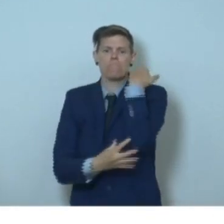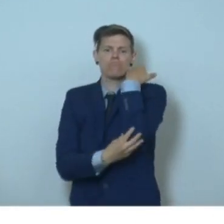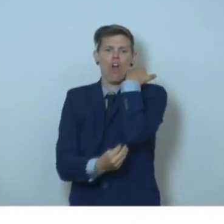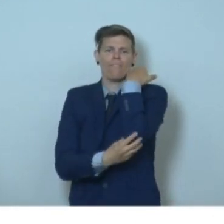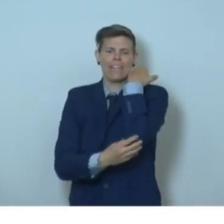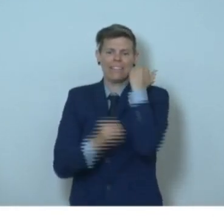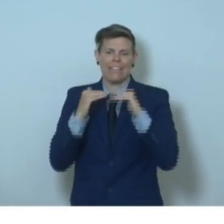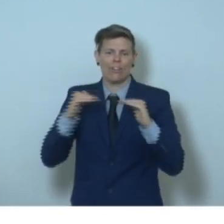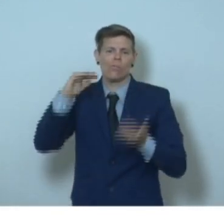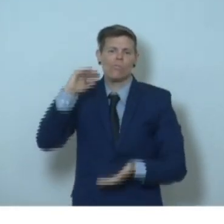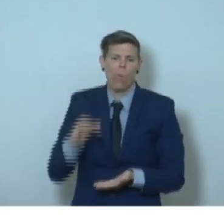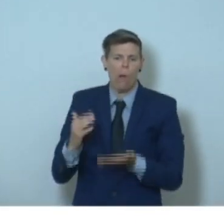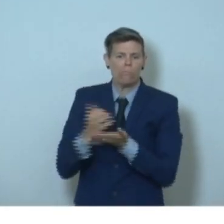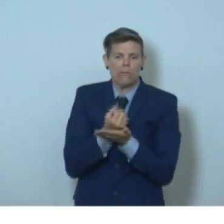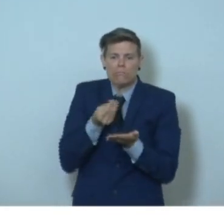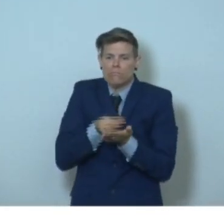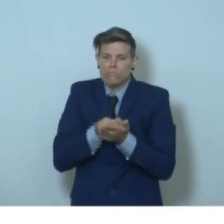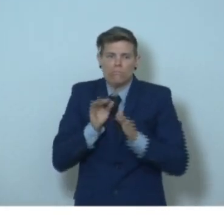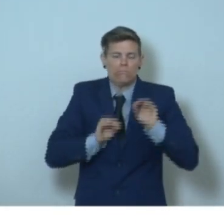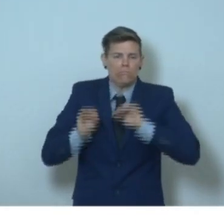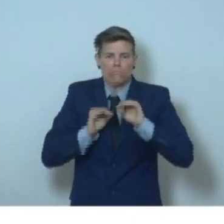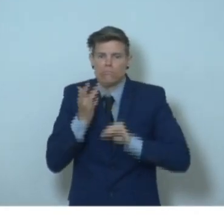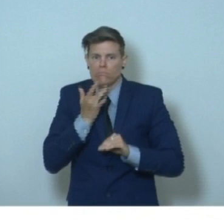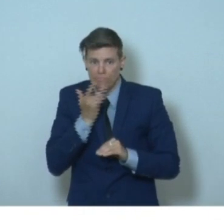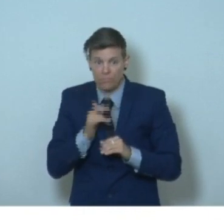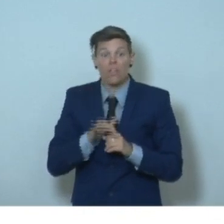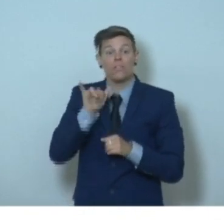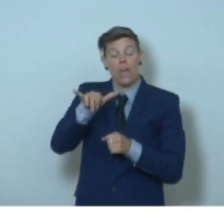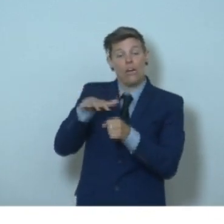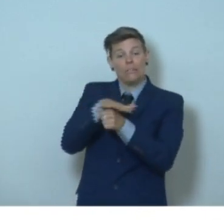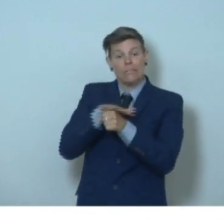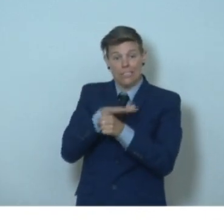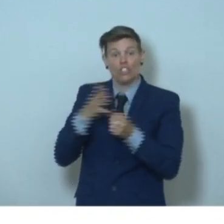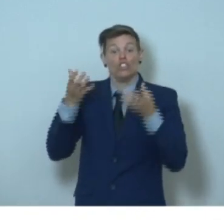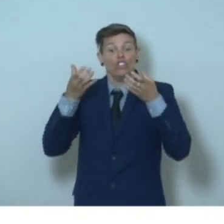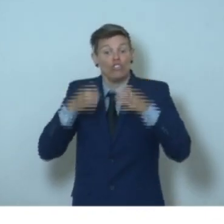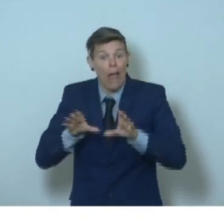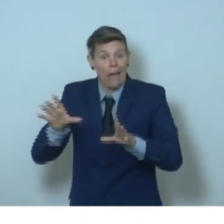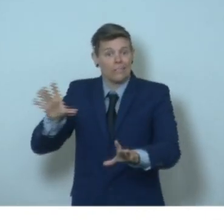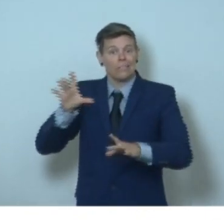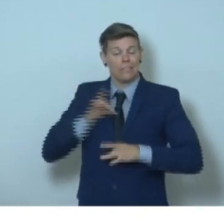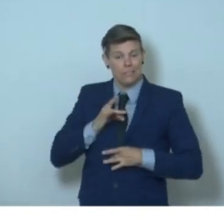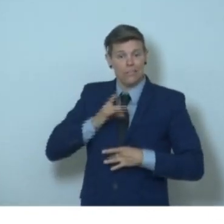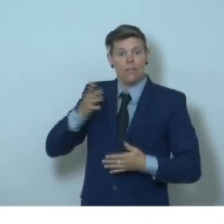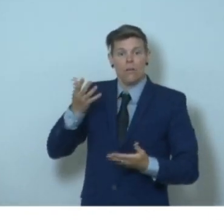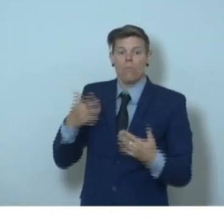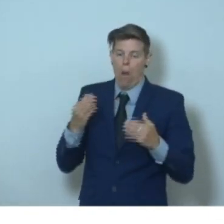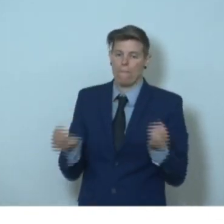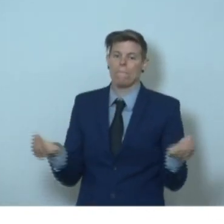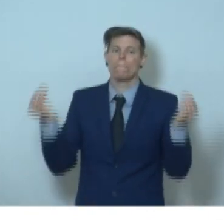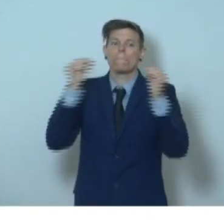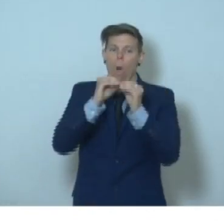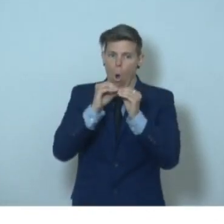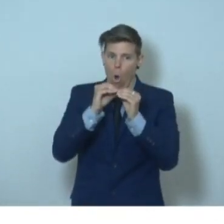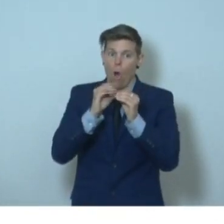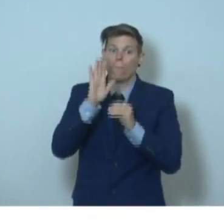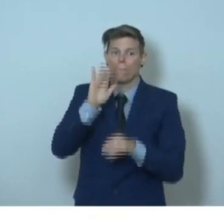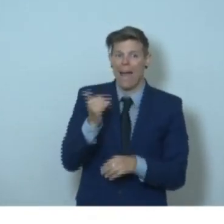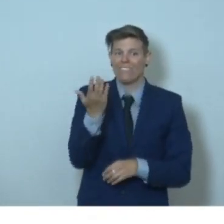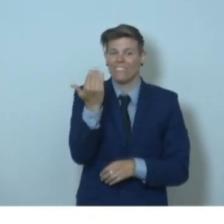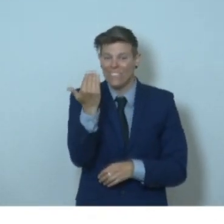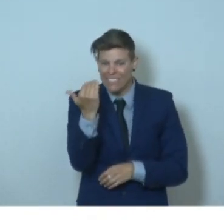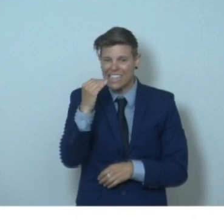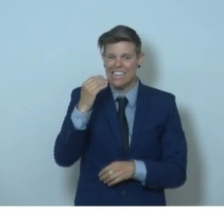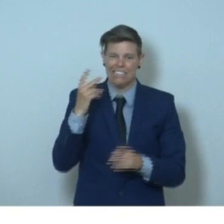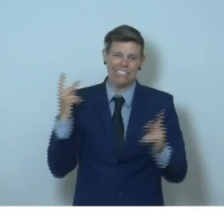your chances of contracting a COVID infection are about 15 times higher than folks who